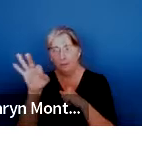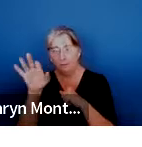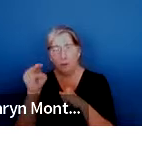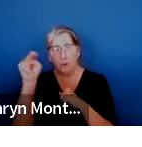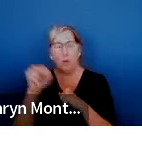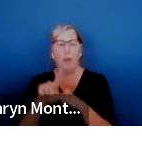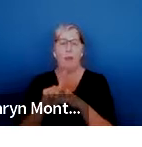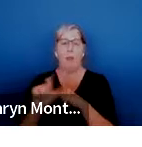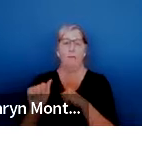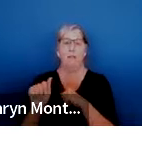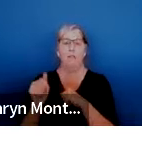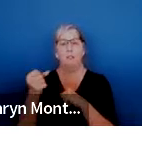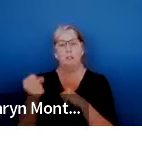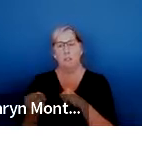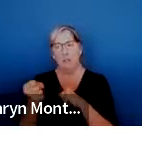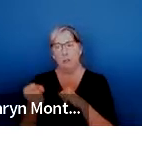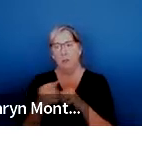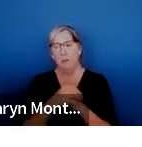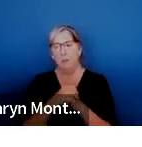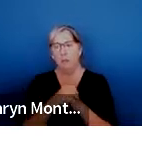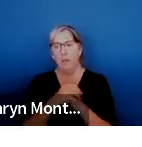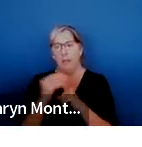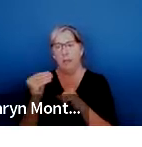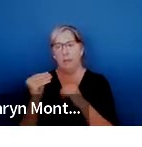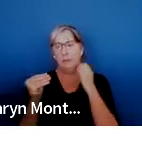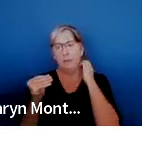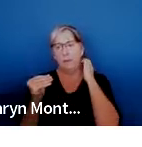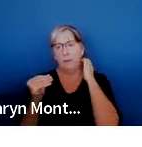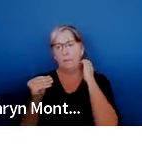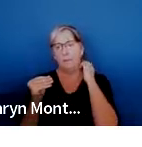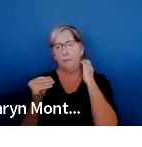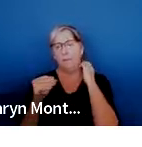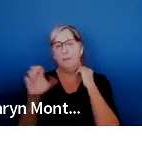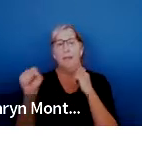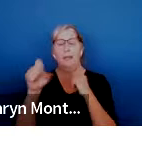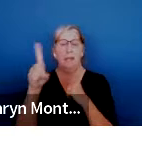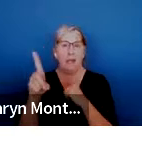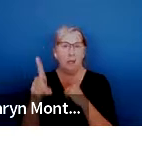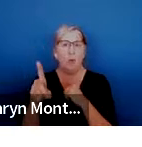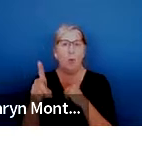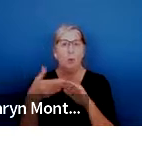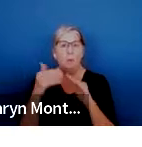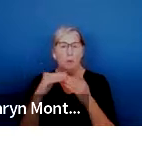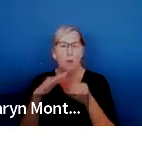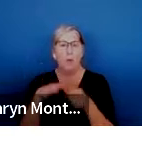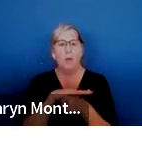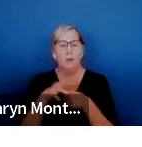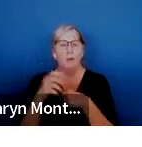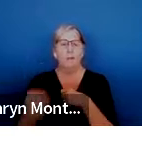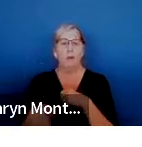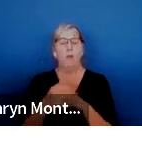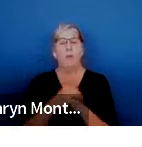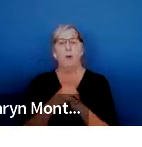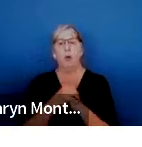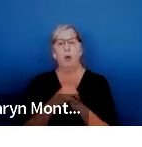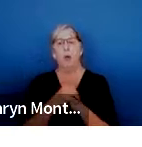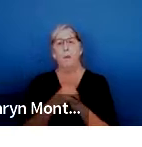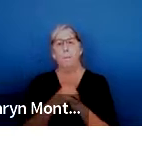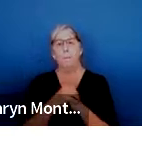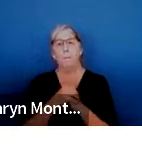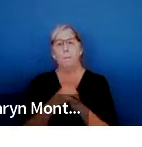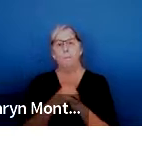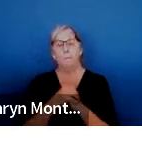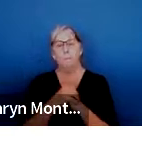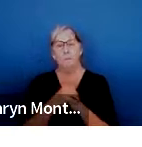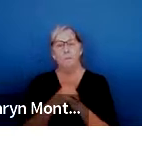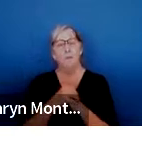Los Angeles and San Diego metropolitan areas in the south. Again, higher concentration